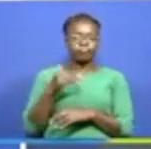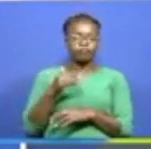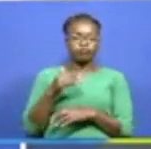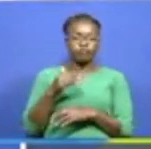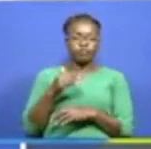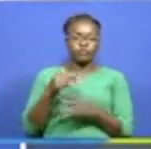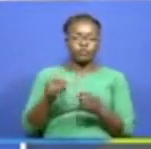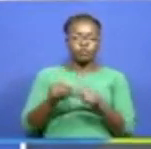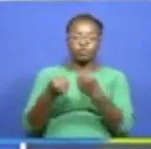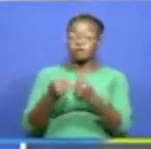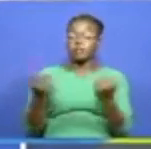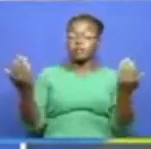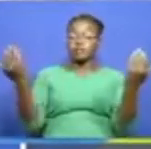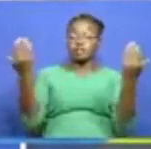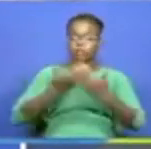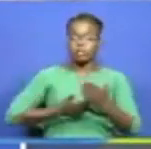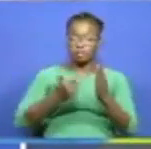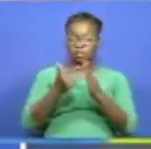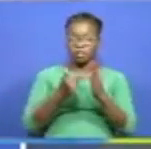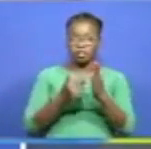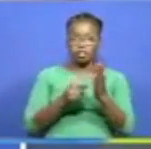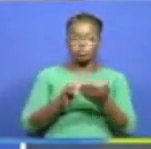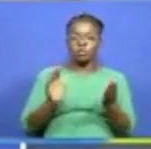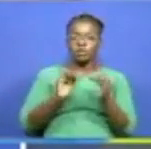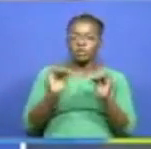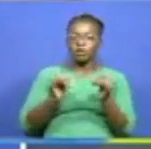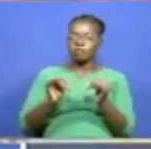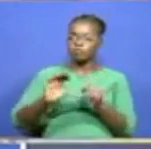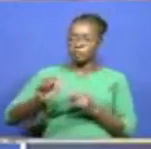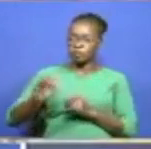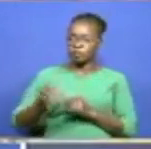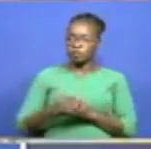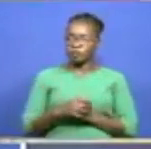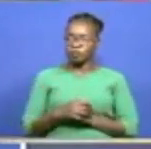middle of the night. Details of these and more in the county news briefs.